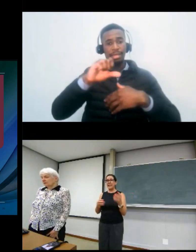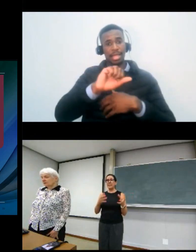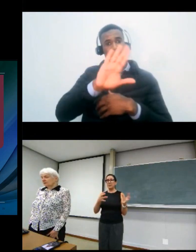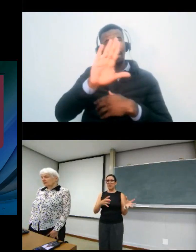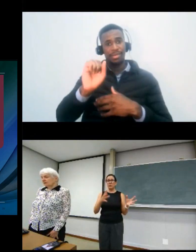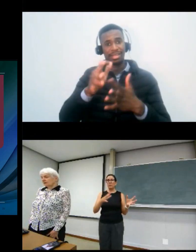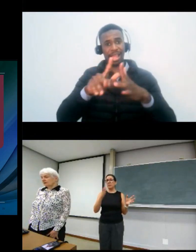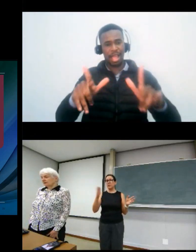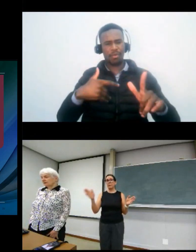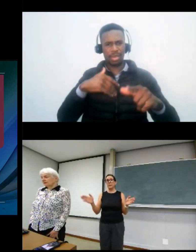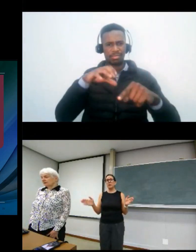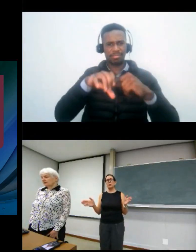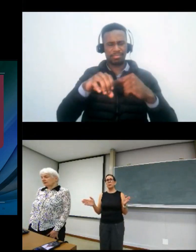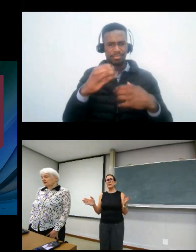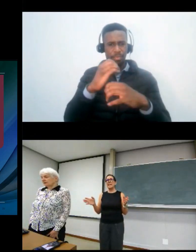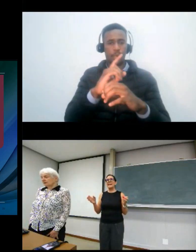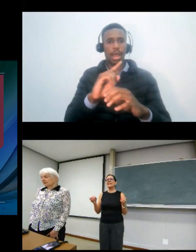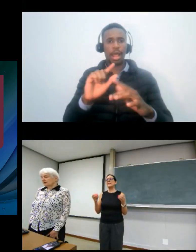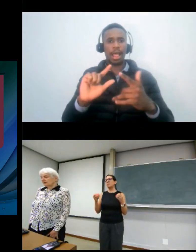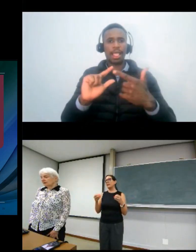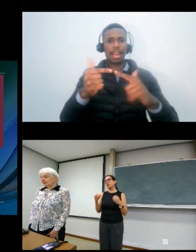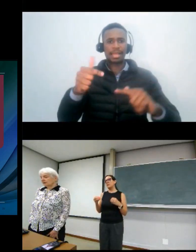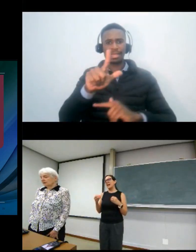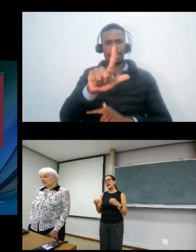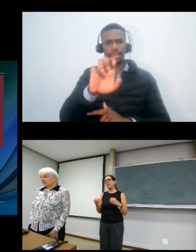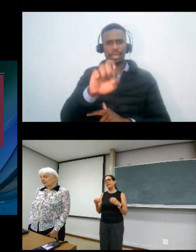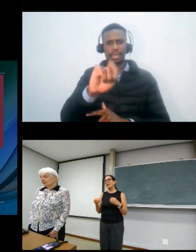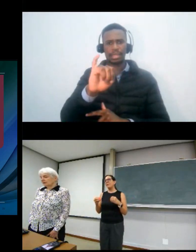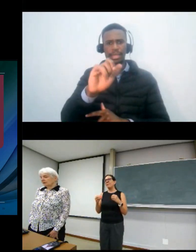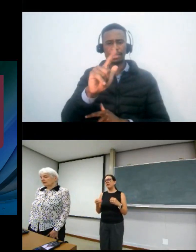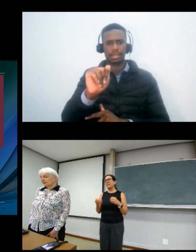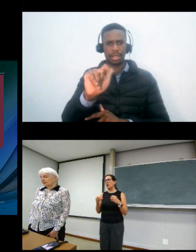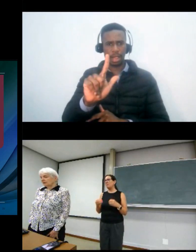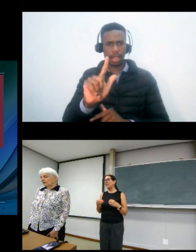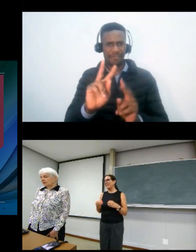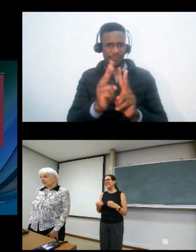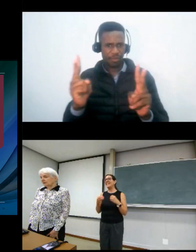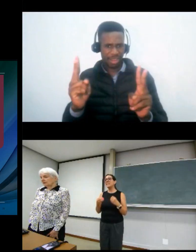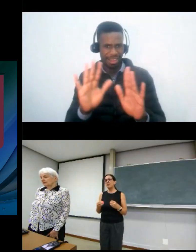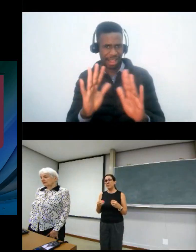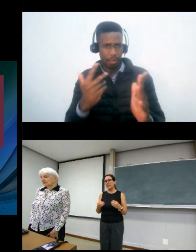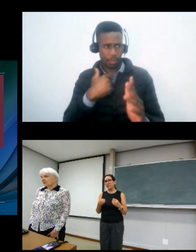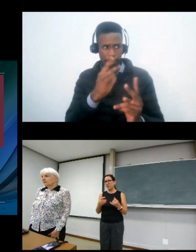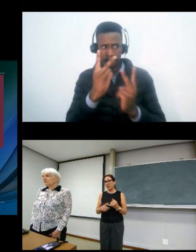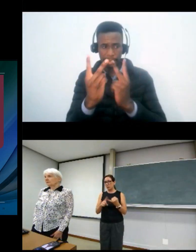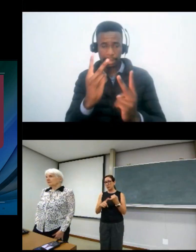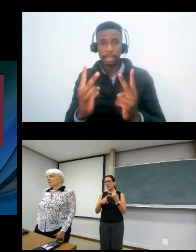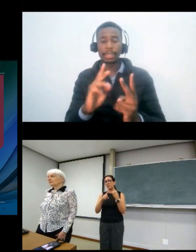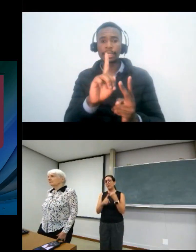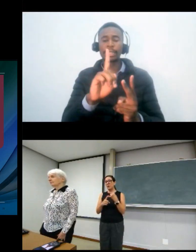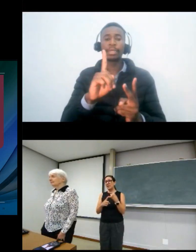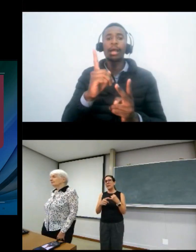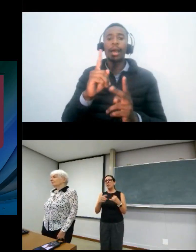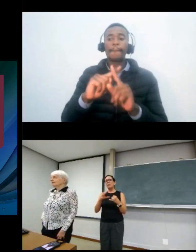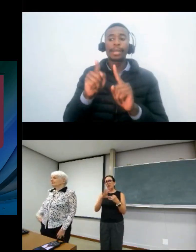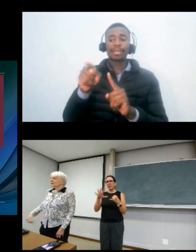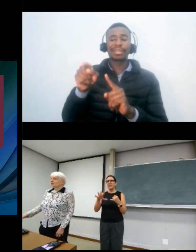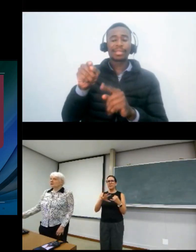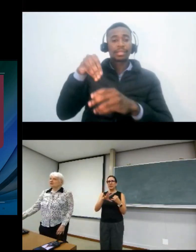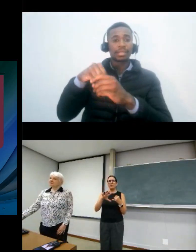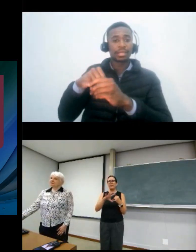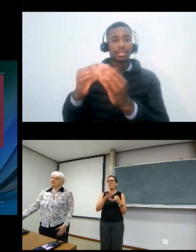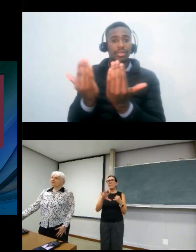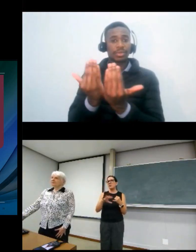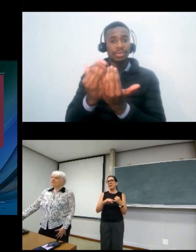Language related to different schools, is that we don't have very complete histories of the school. So firstly,